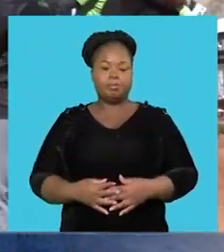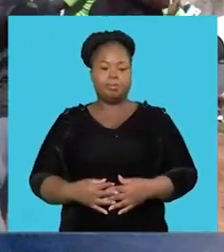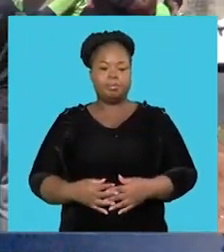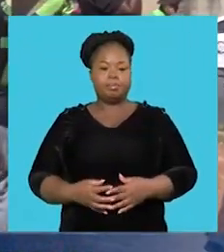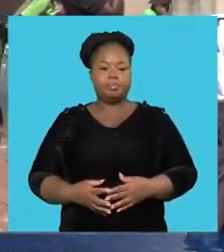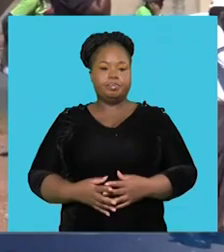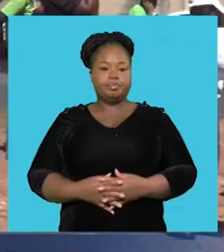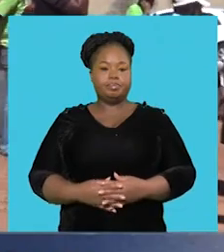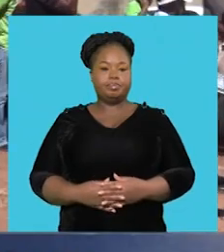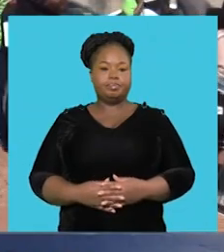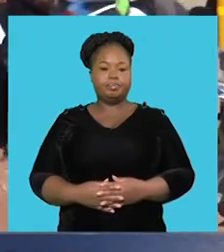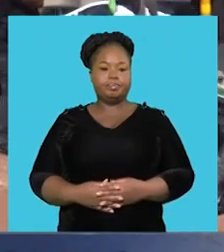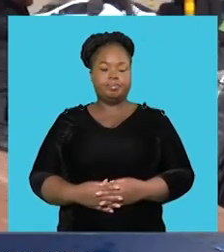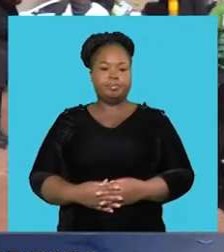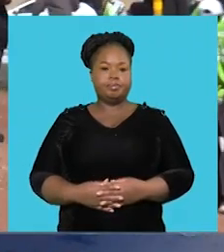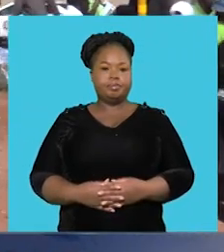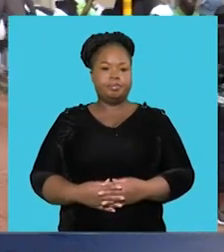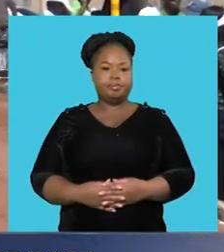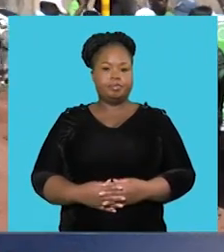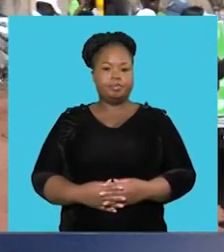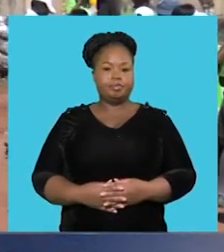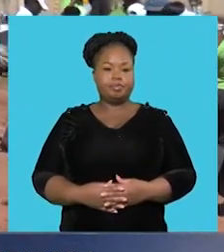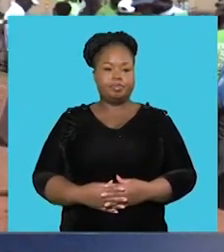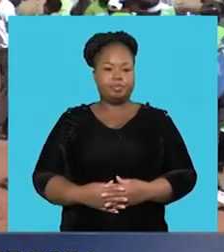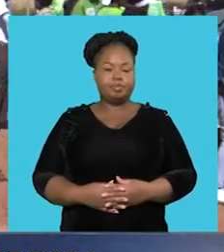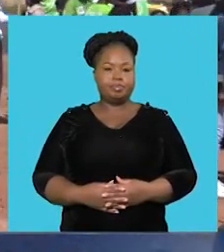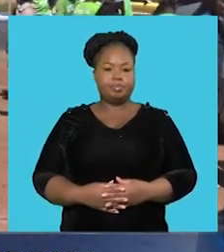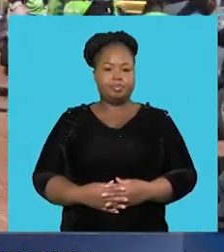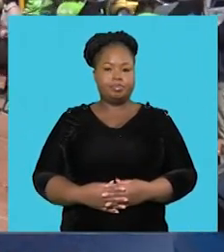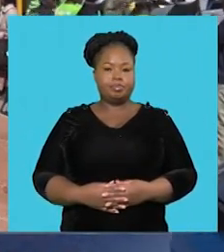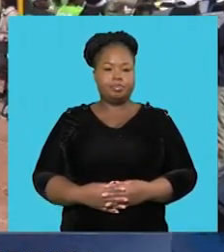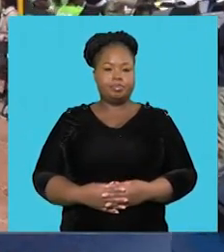Kwiindaba zeSoweto TV, ndingunomzabalazo Mduka eDiepkloof.